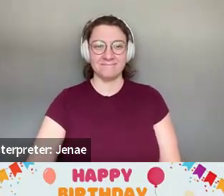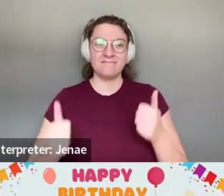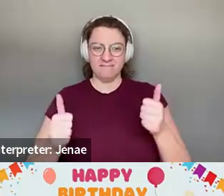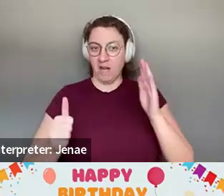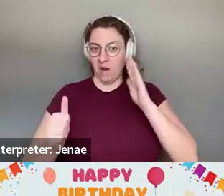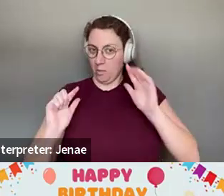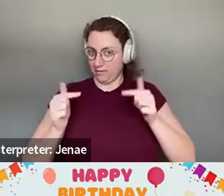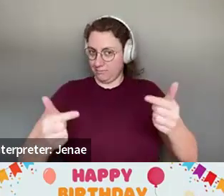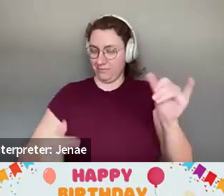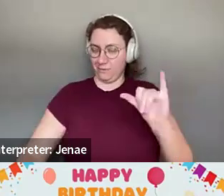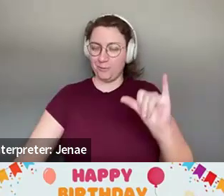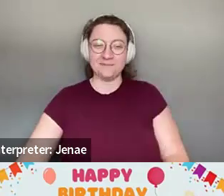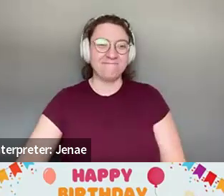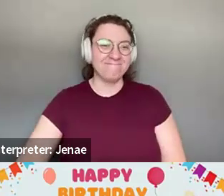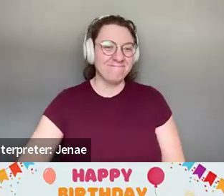Excellent. Thank you very much, Michael.